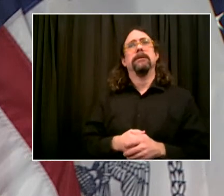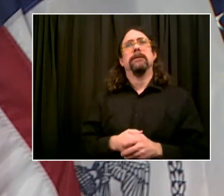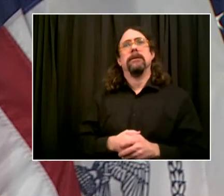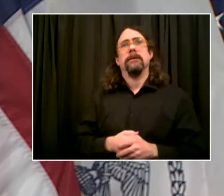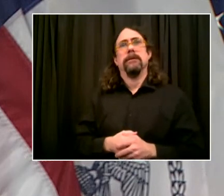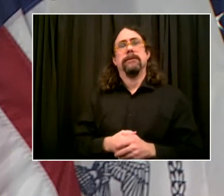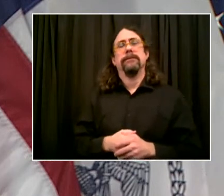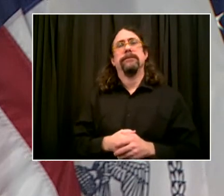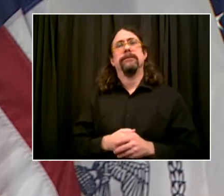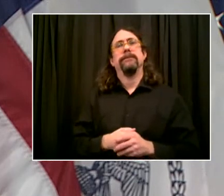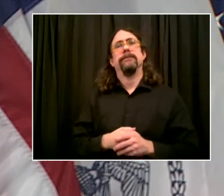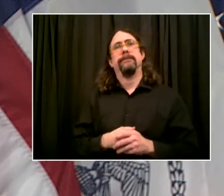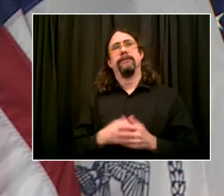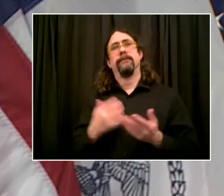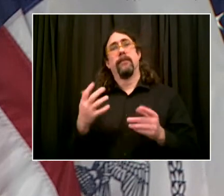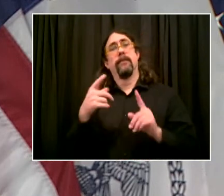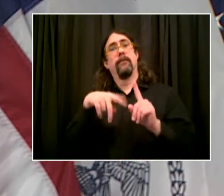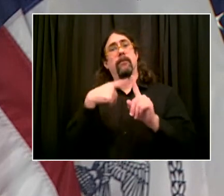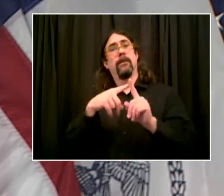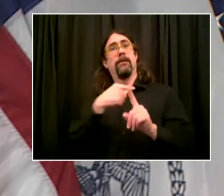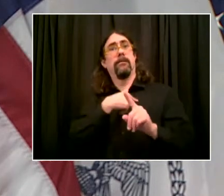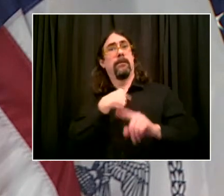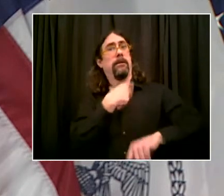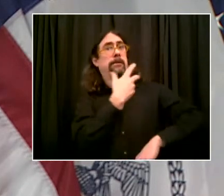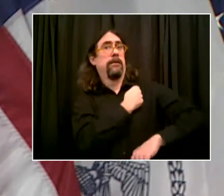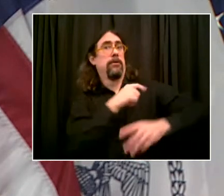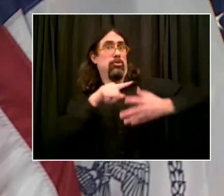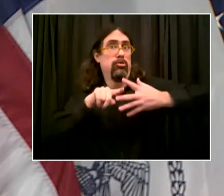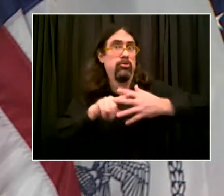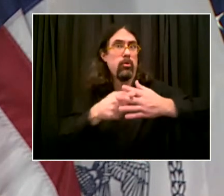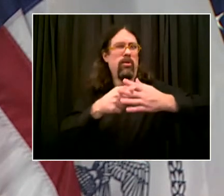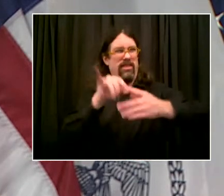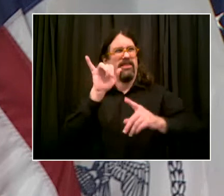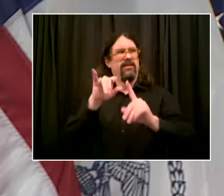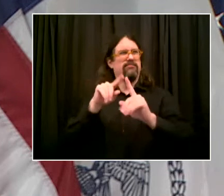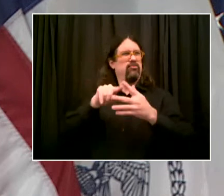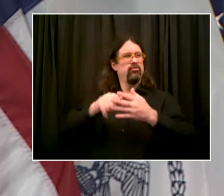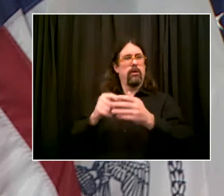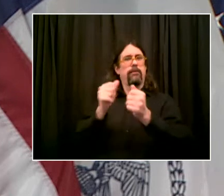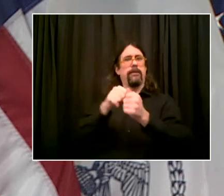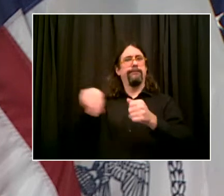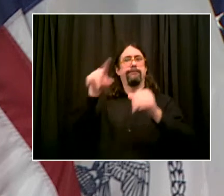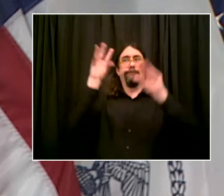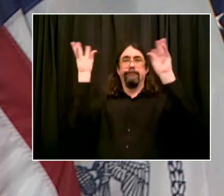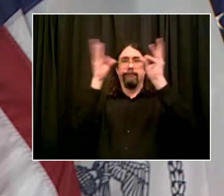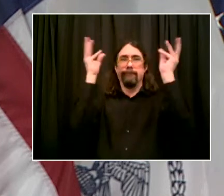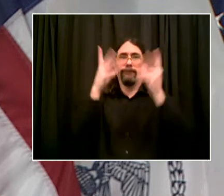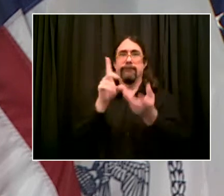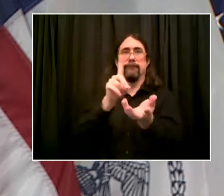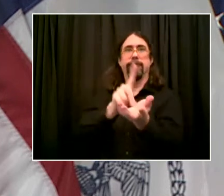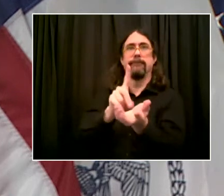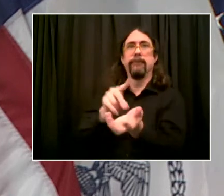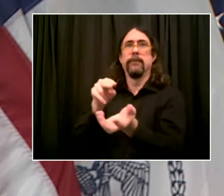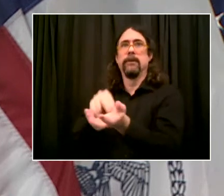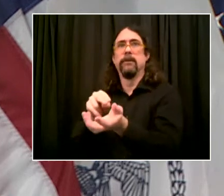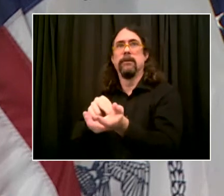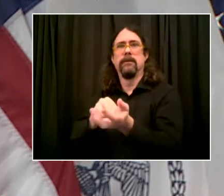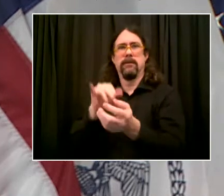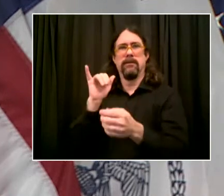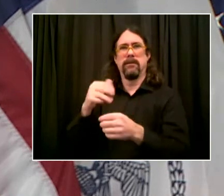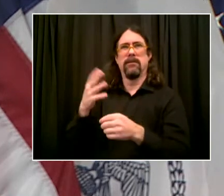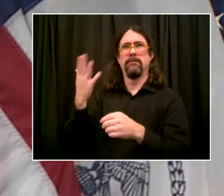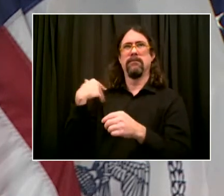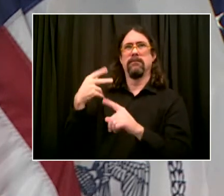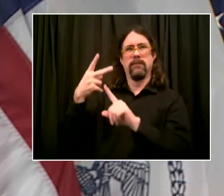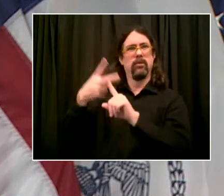officers, teachers, educators, school staff. Those efforts were intensive and focused and went very far. That's why